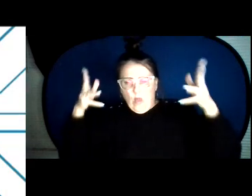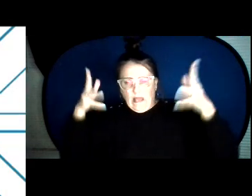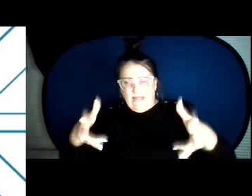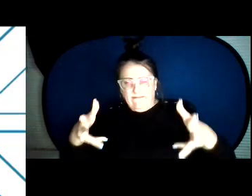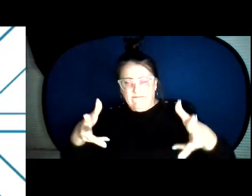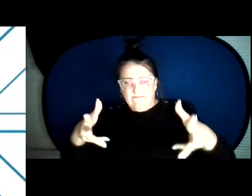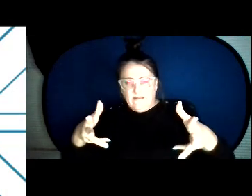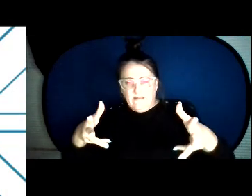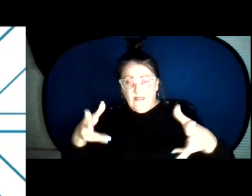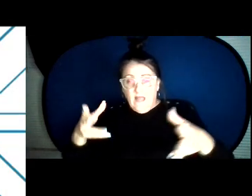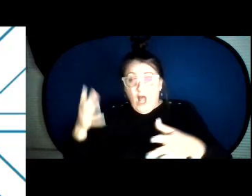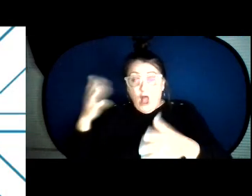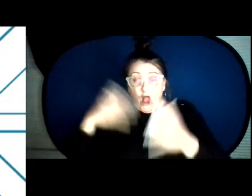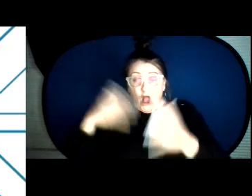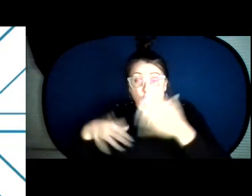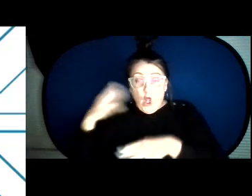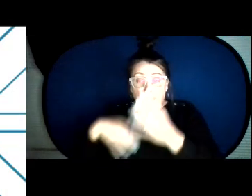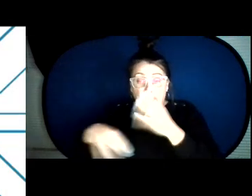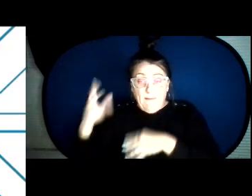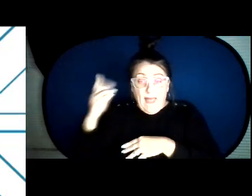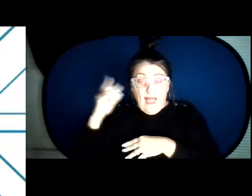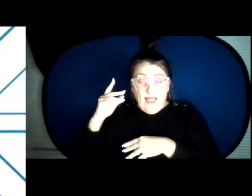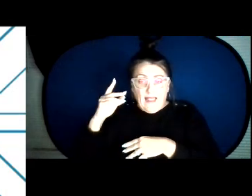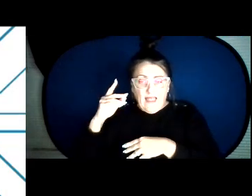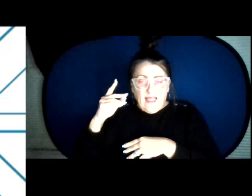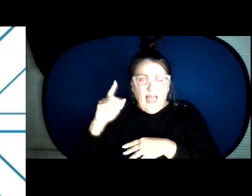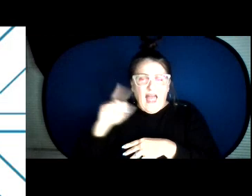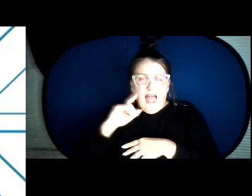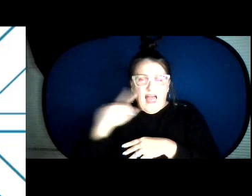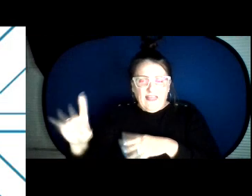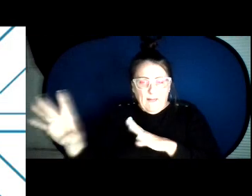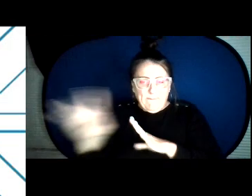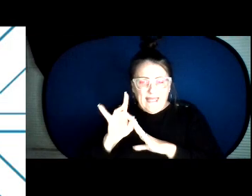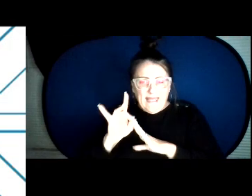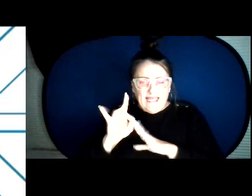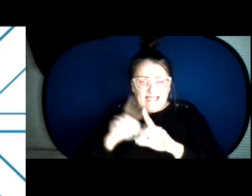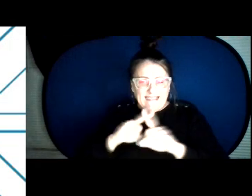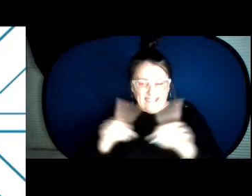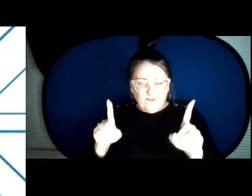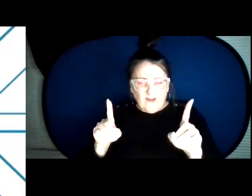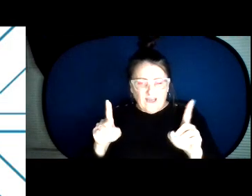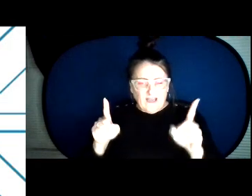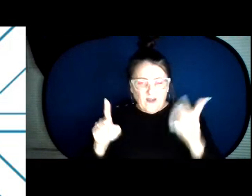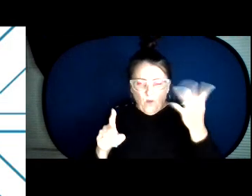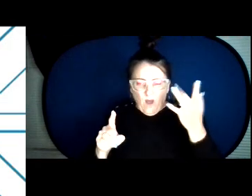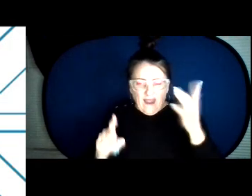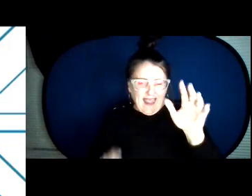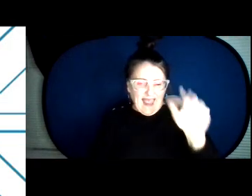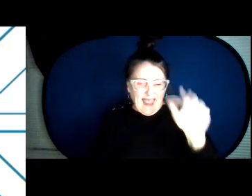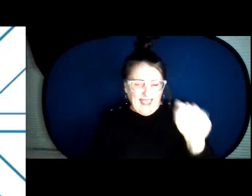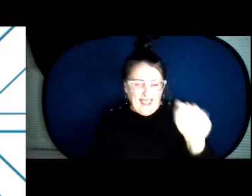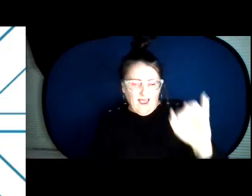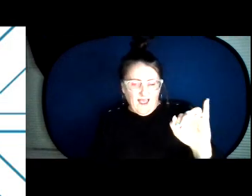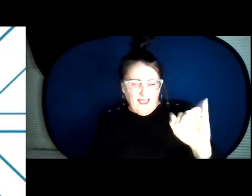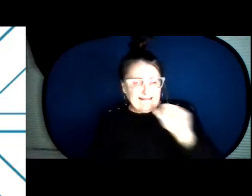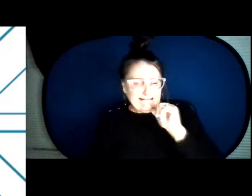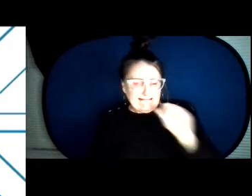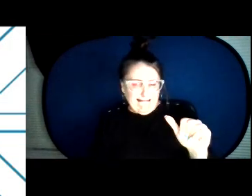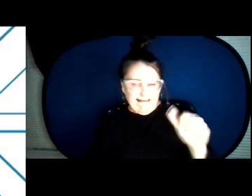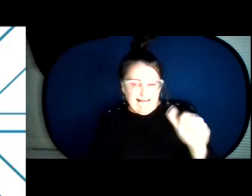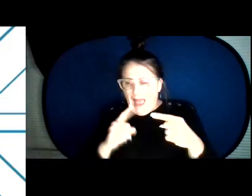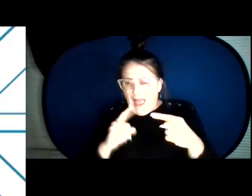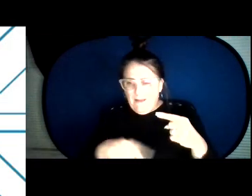Looking back, I might have chosen a different quote, because when we think about AI, it's not necessarily about how